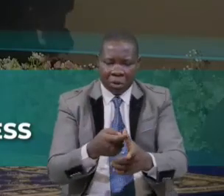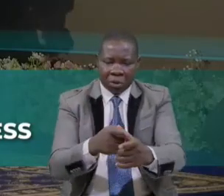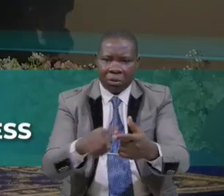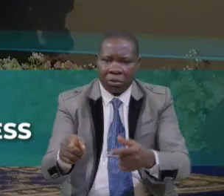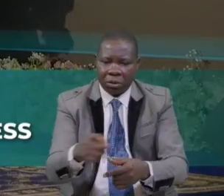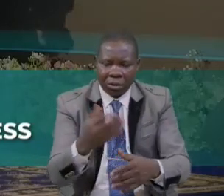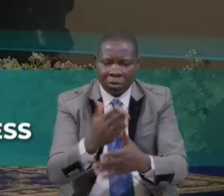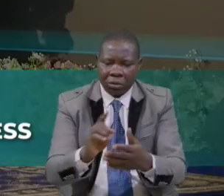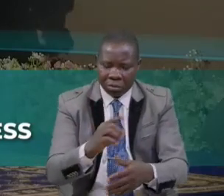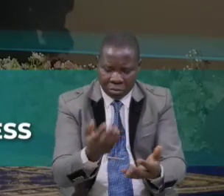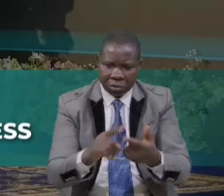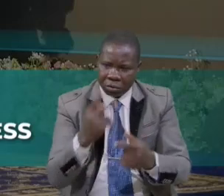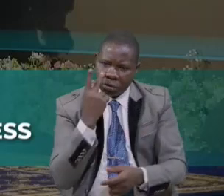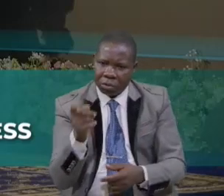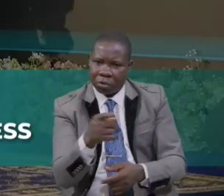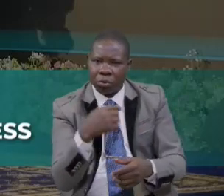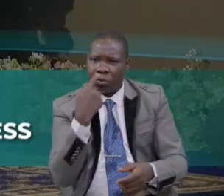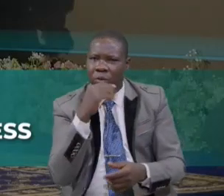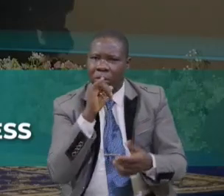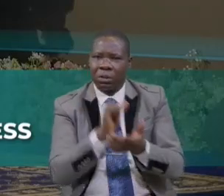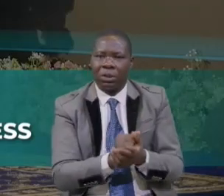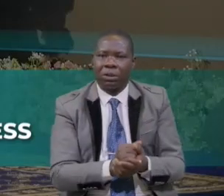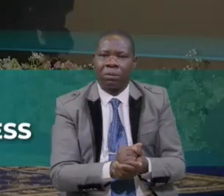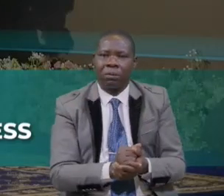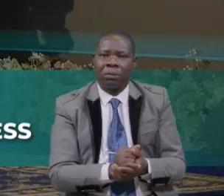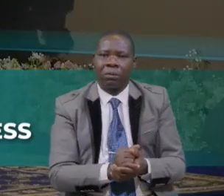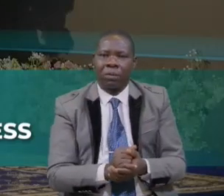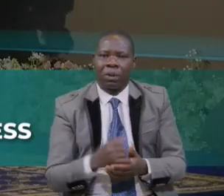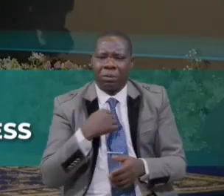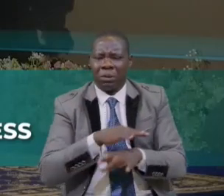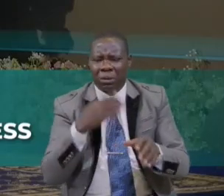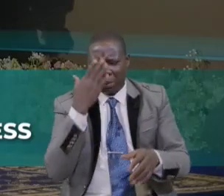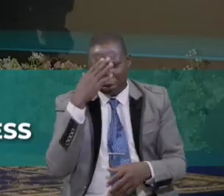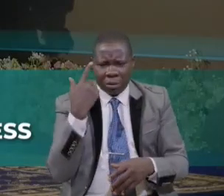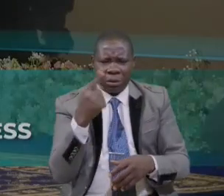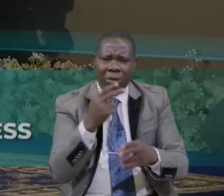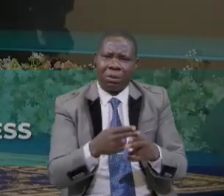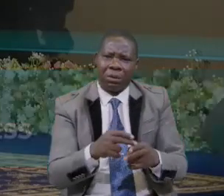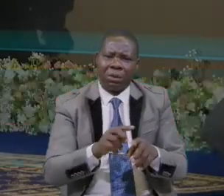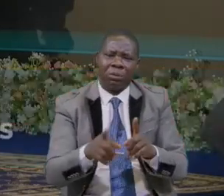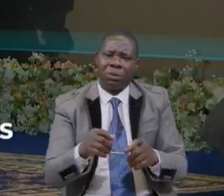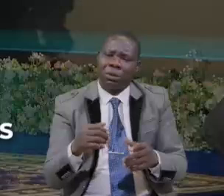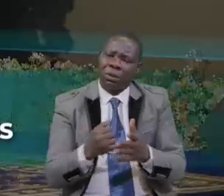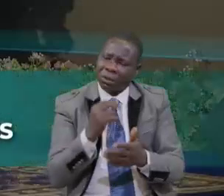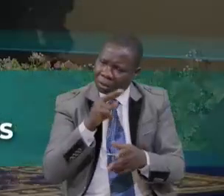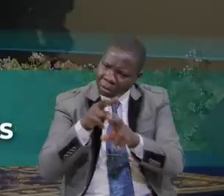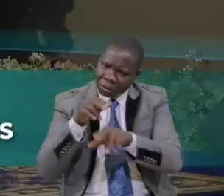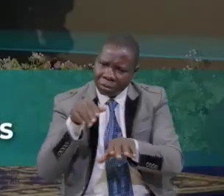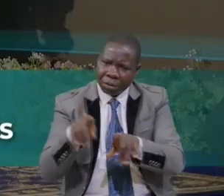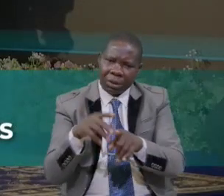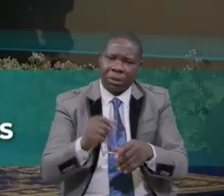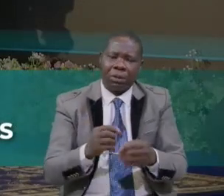Who is that? Well, we really don't know his name, but he looks like a poor man and a